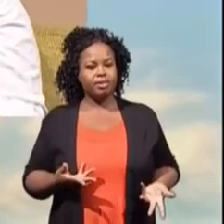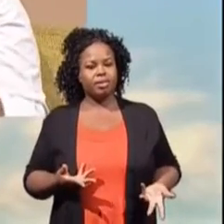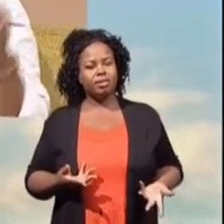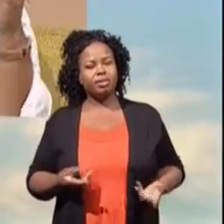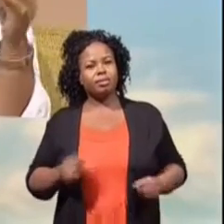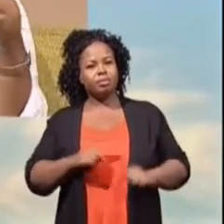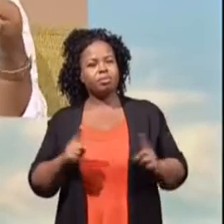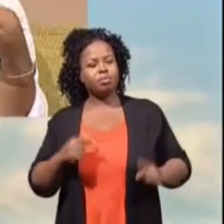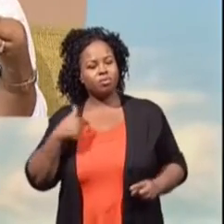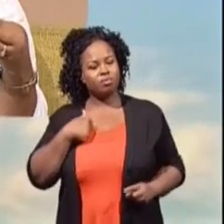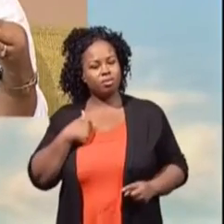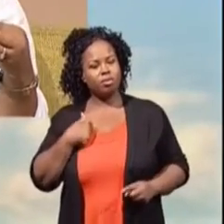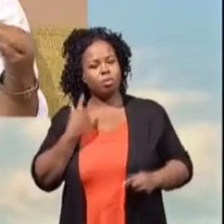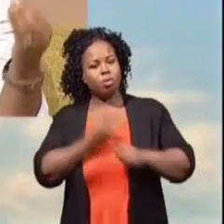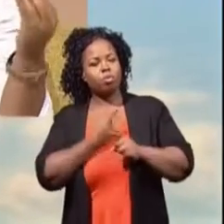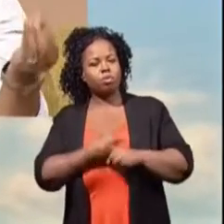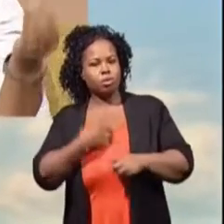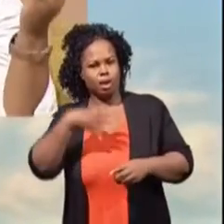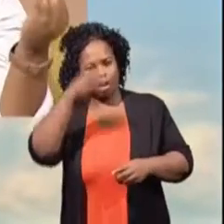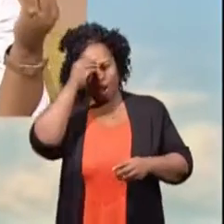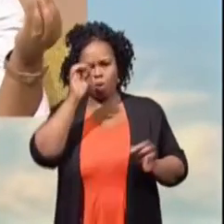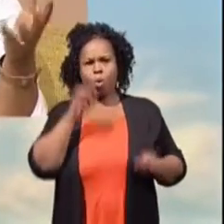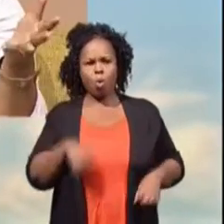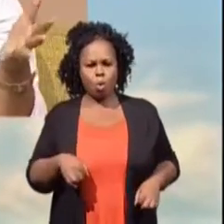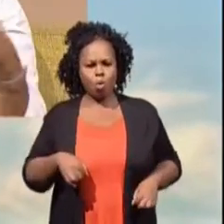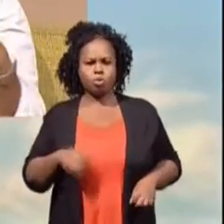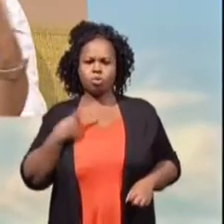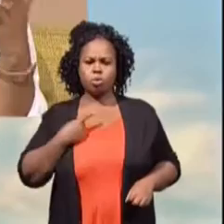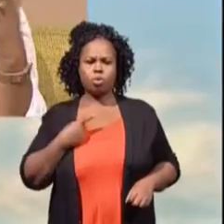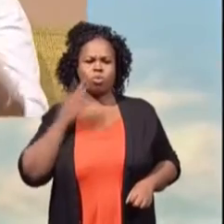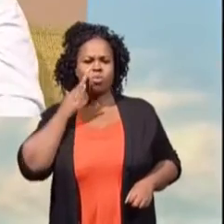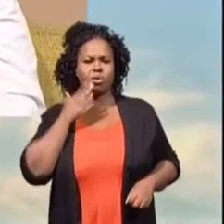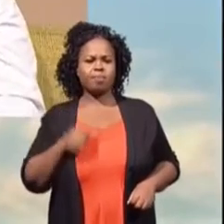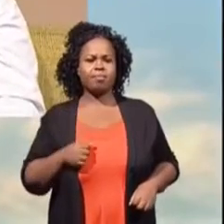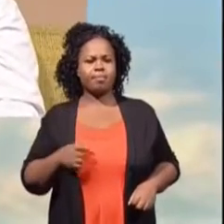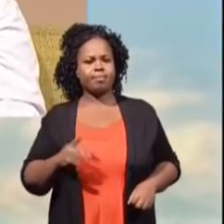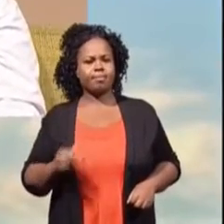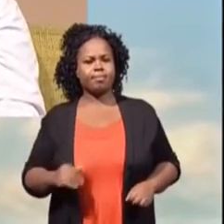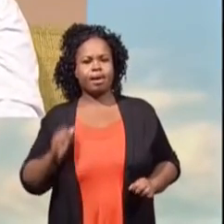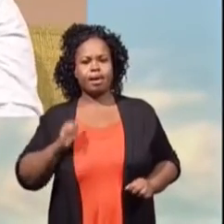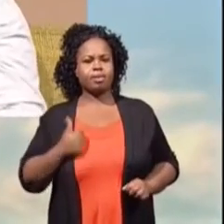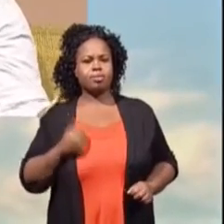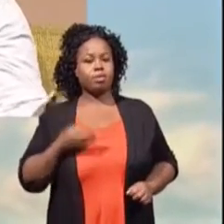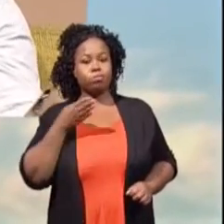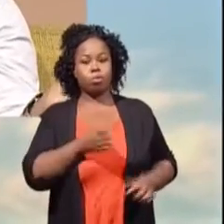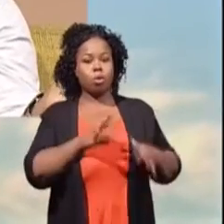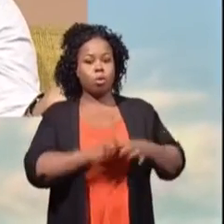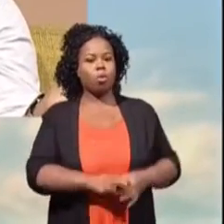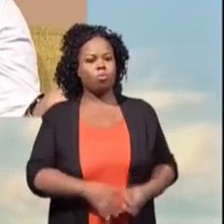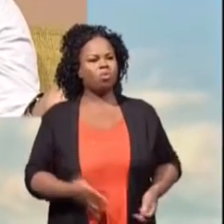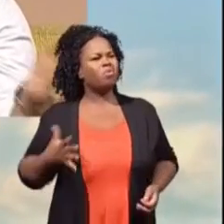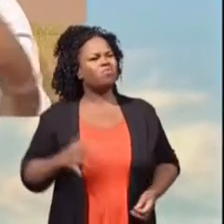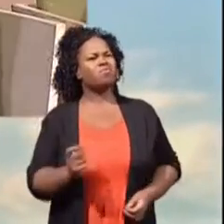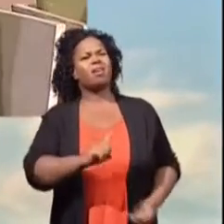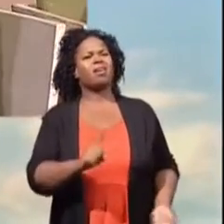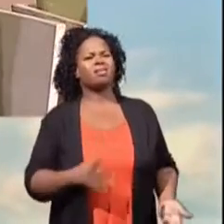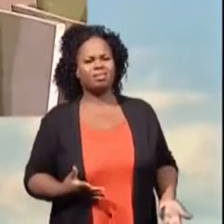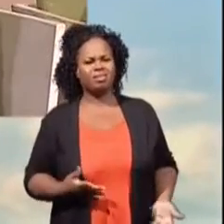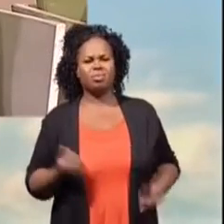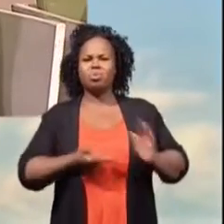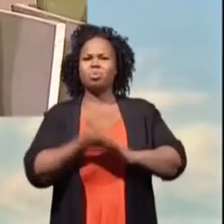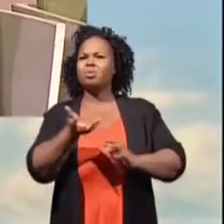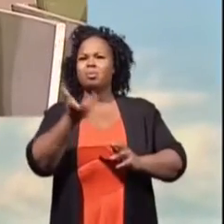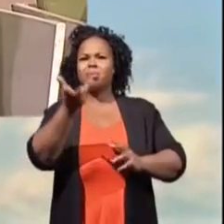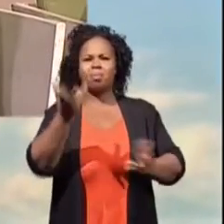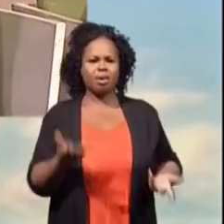you know he was never there so I had to unlearn the fact that umyeni wam ebendidika xa isendlini e off hi bonjani funa ndoni